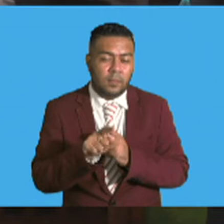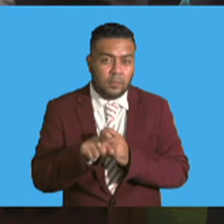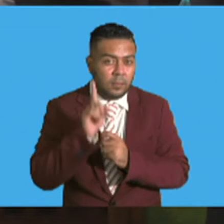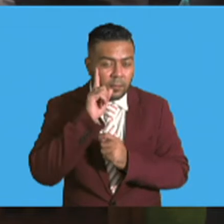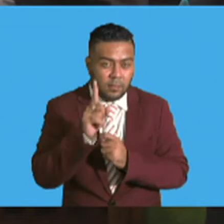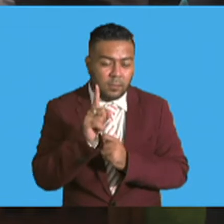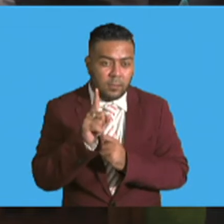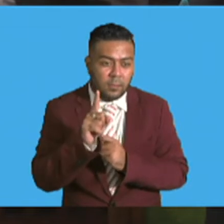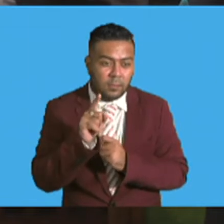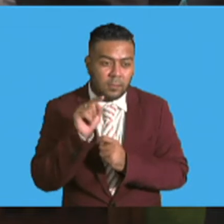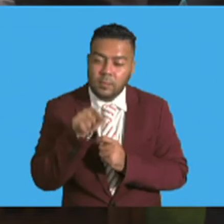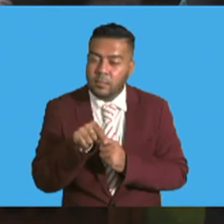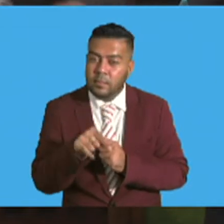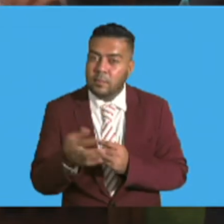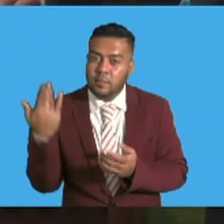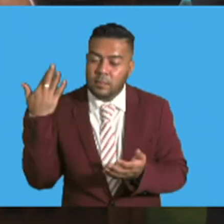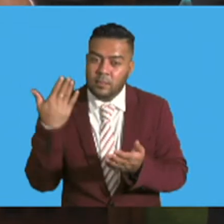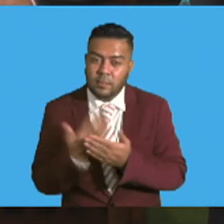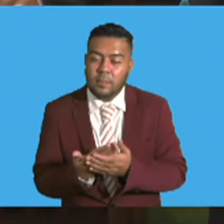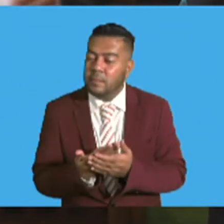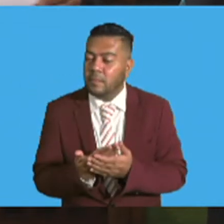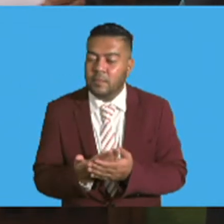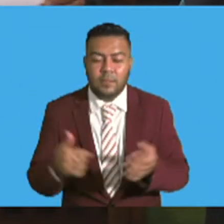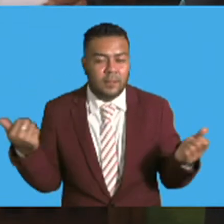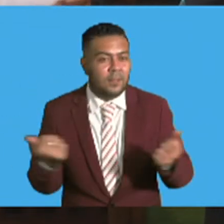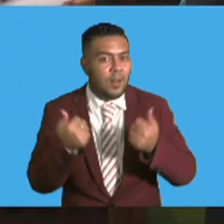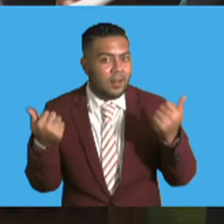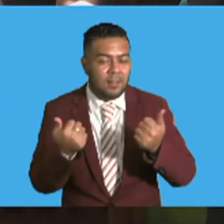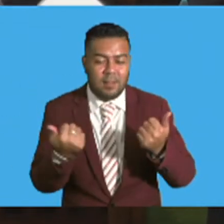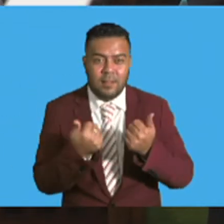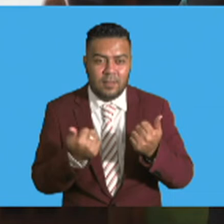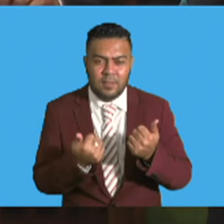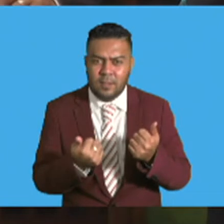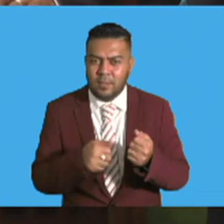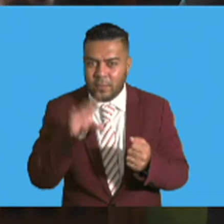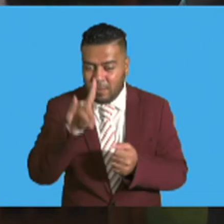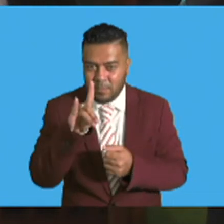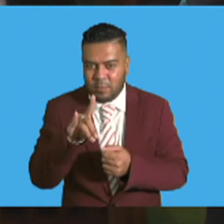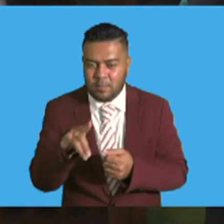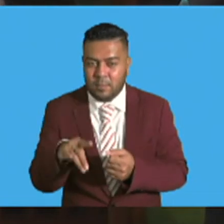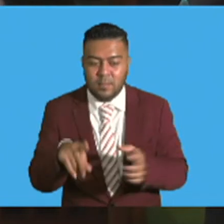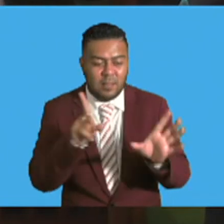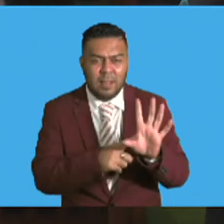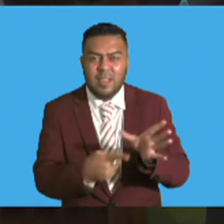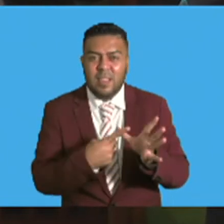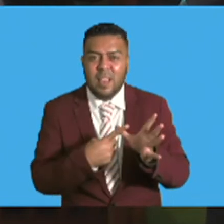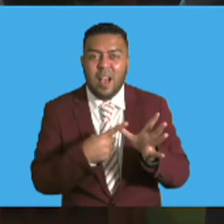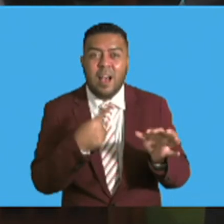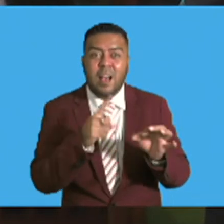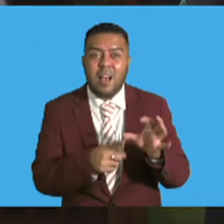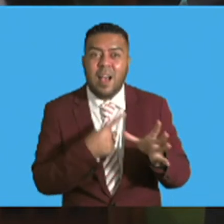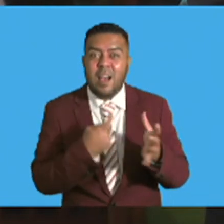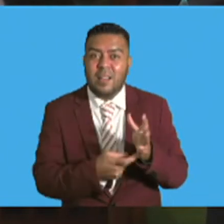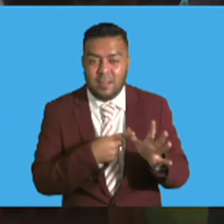noted, in the past drought we have lost a lot of livestock. Yangara is one of our largest farms where at the moment we